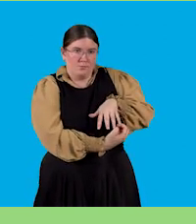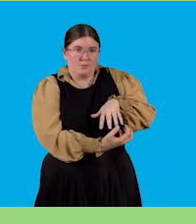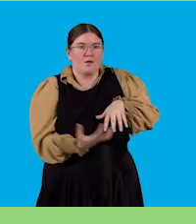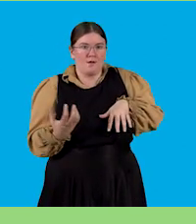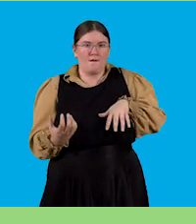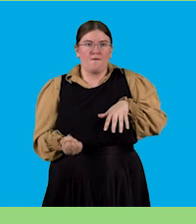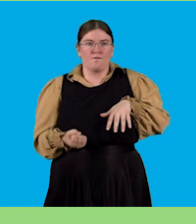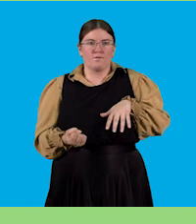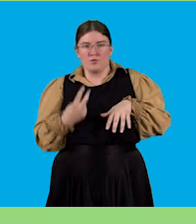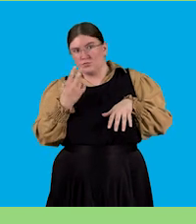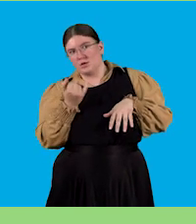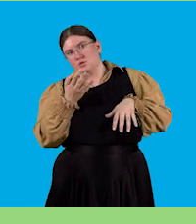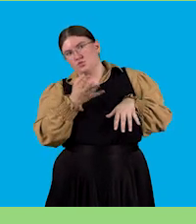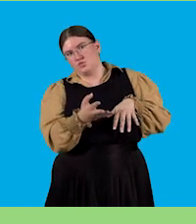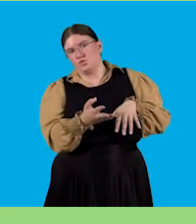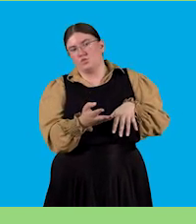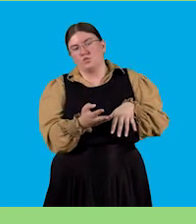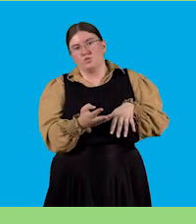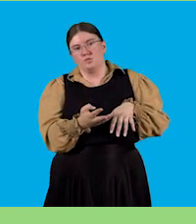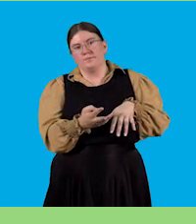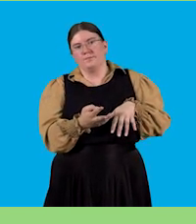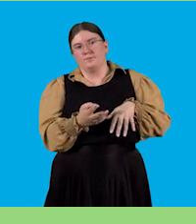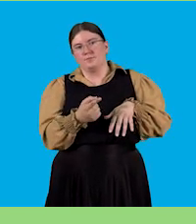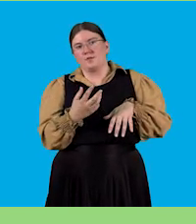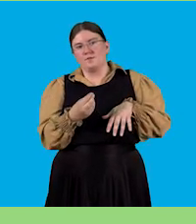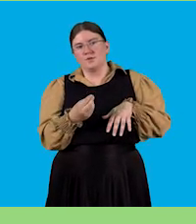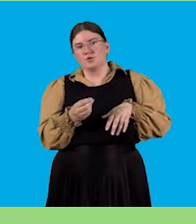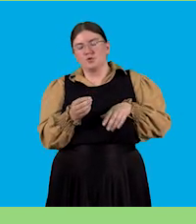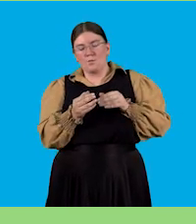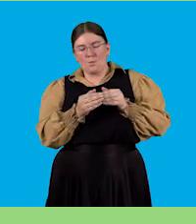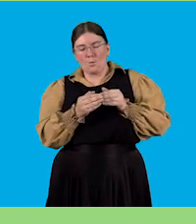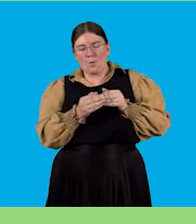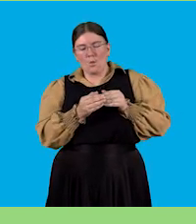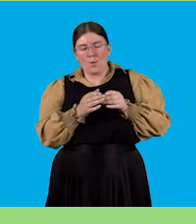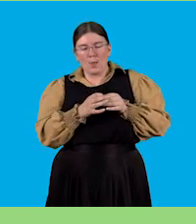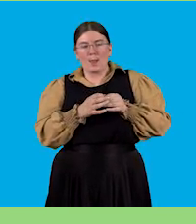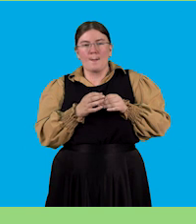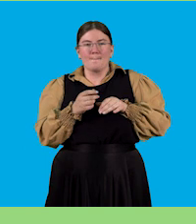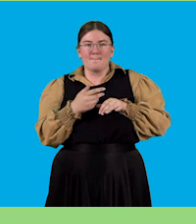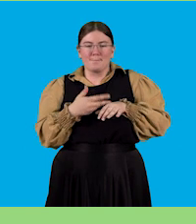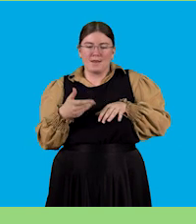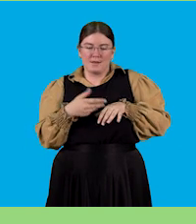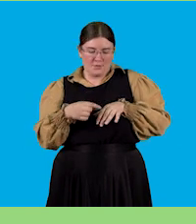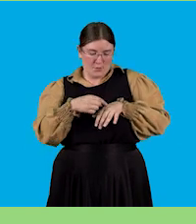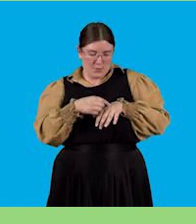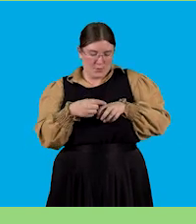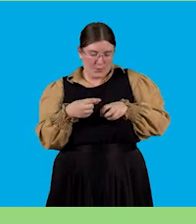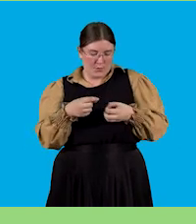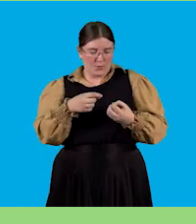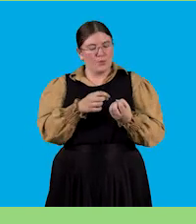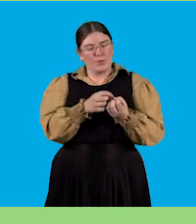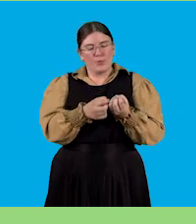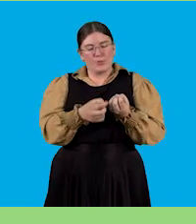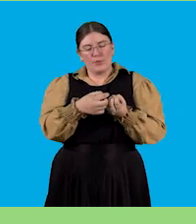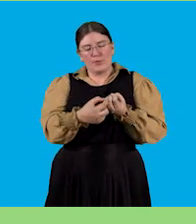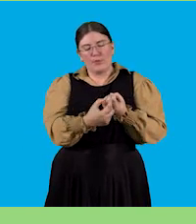there. And this is what they look like. They are surrounded by small blood capillaries. And please note that singular